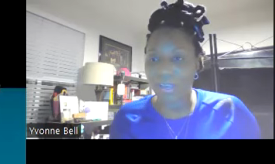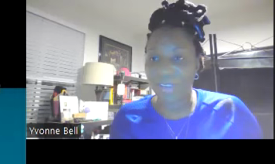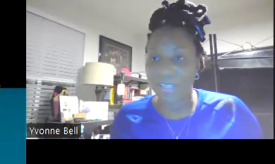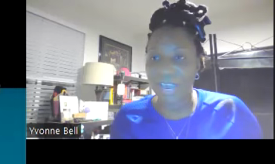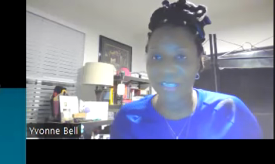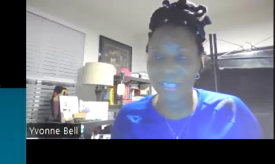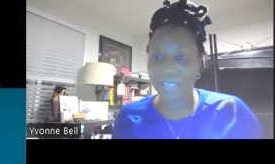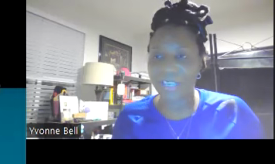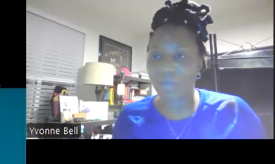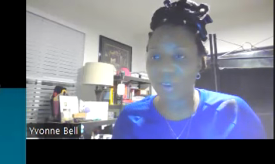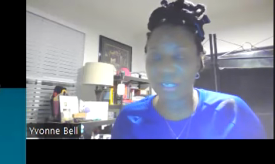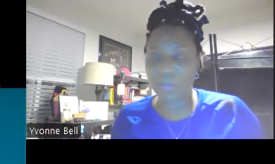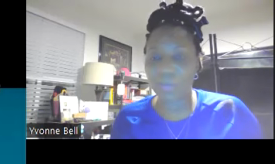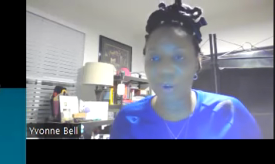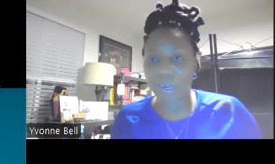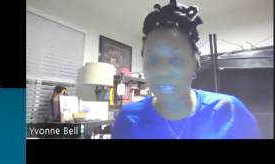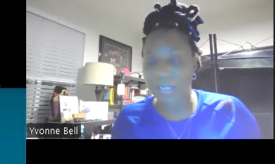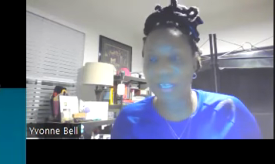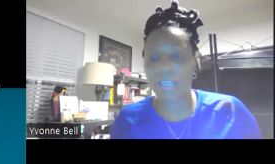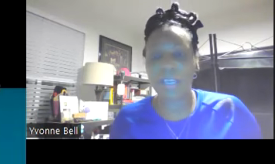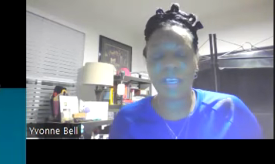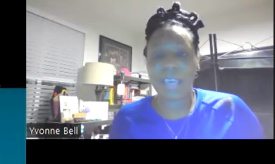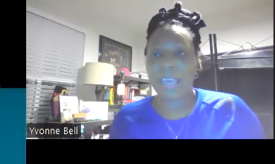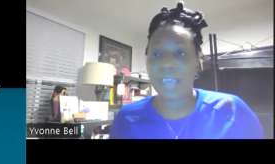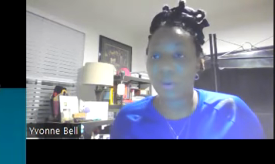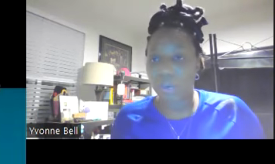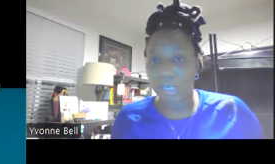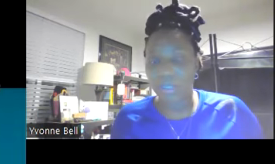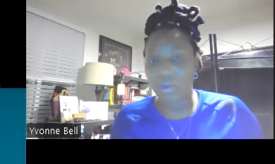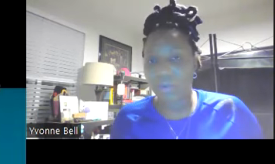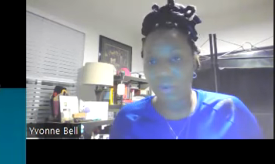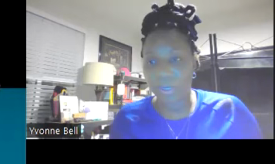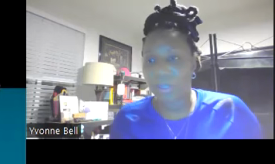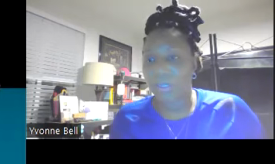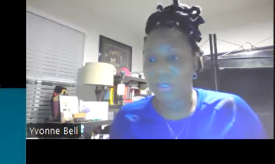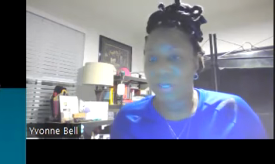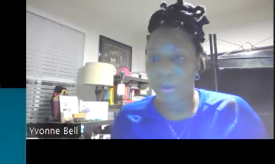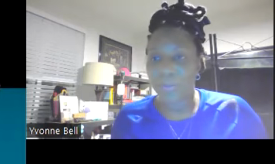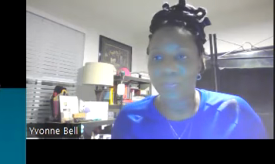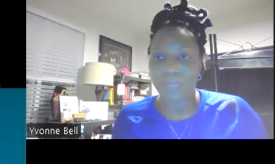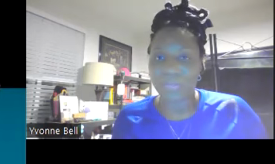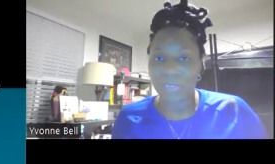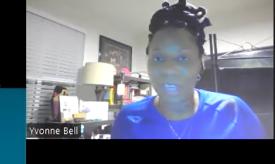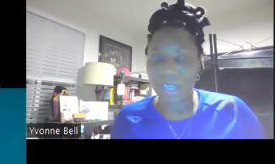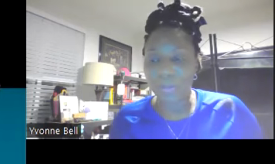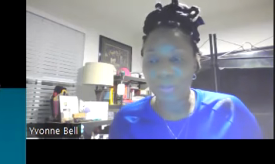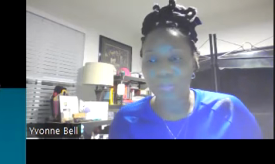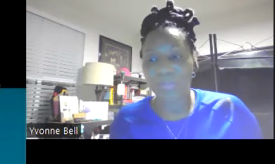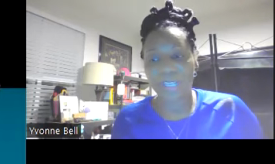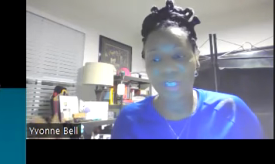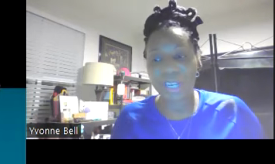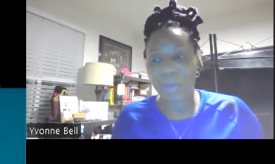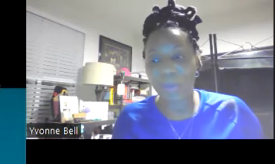All right, fantastic. See, very simple, very easy, and quick and straightforward. So thank